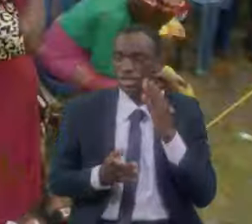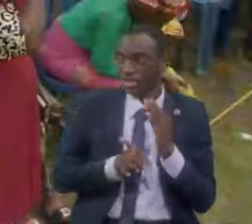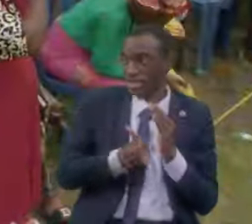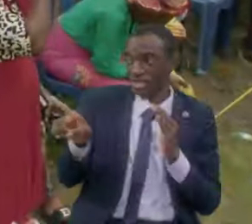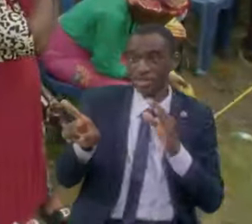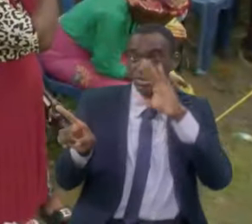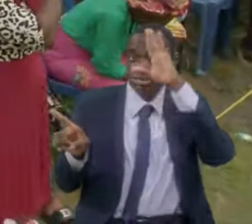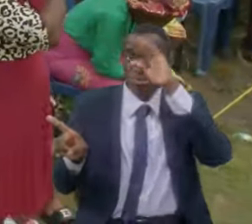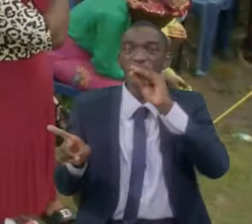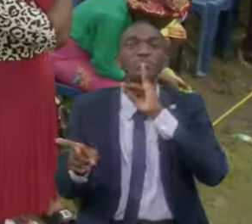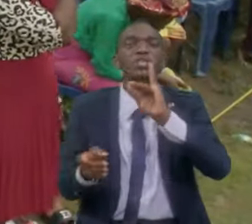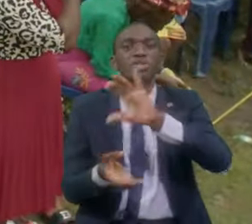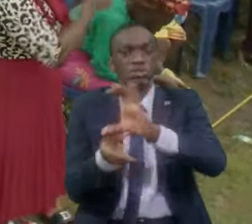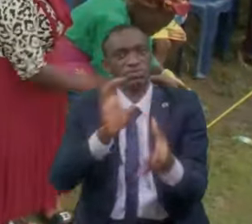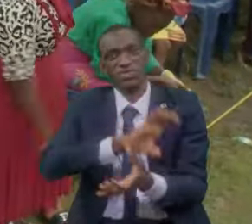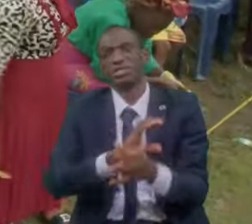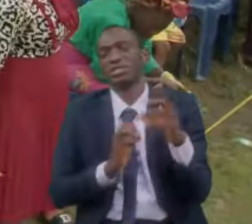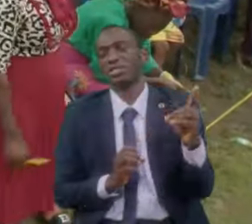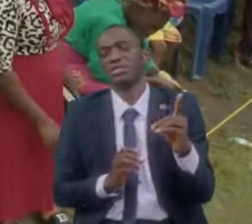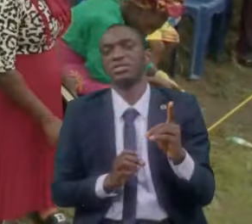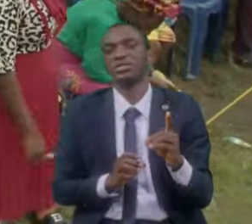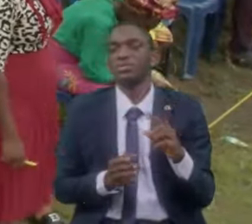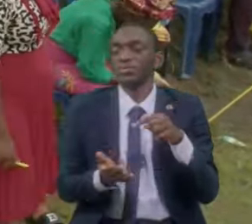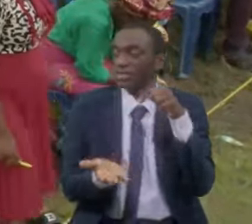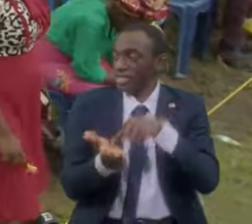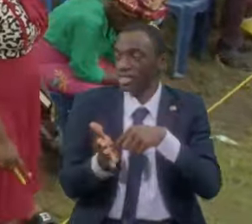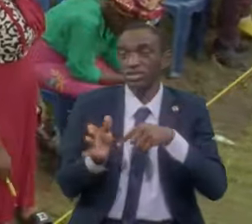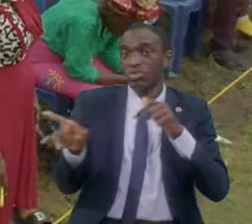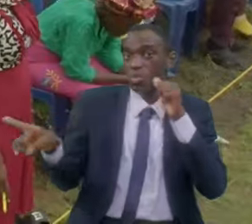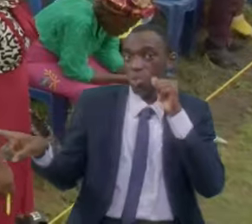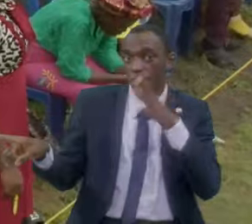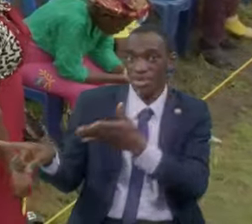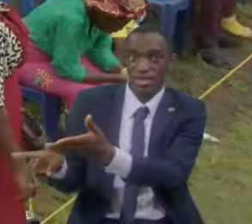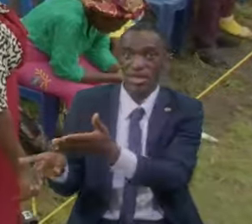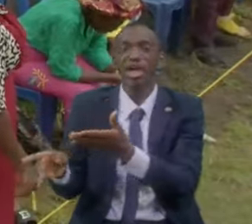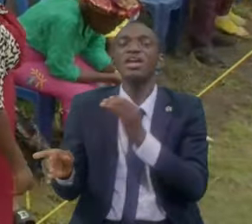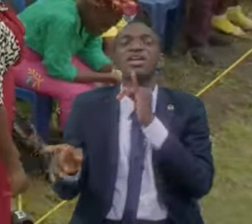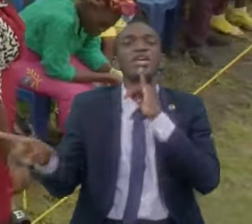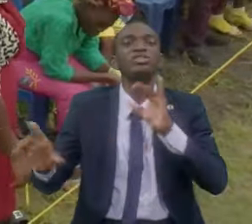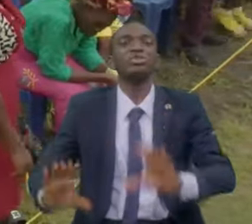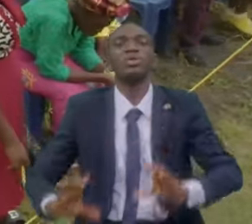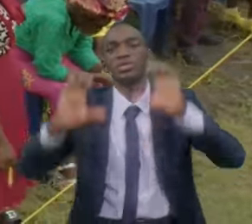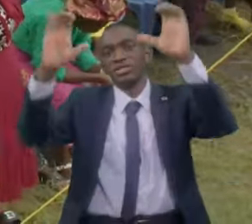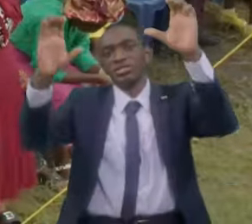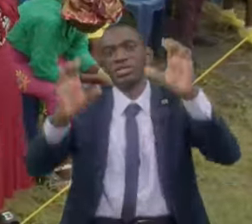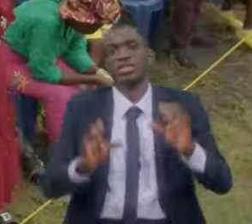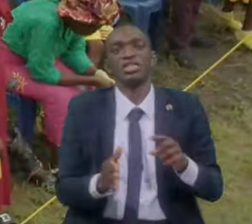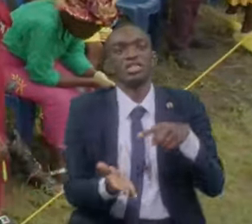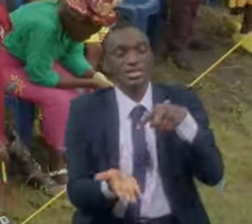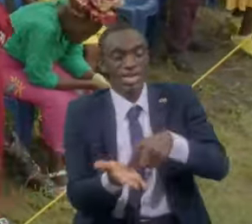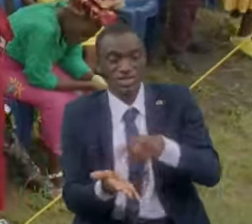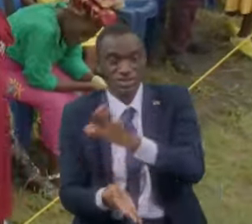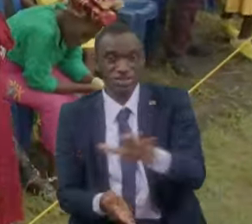here. There is a consecrated woman here. There is a committed child